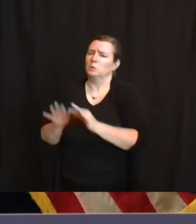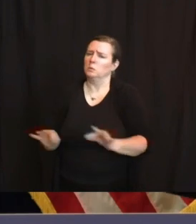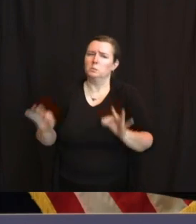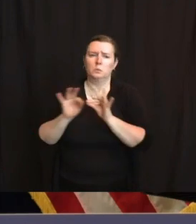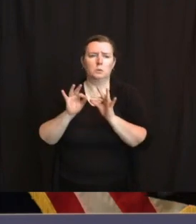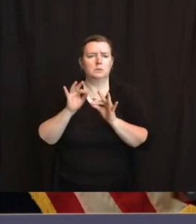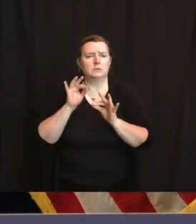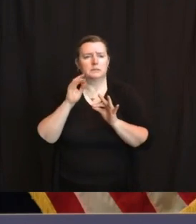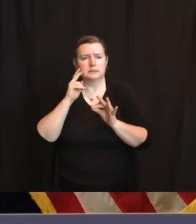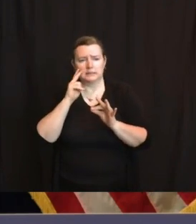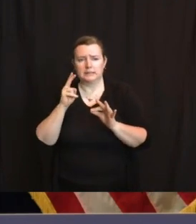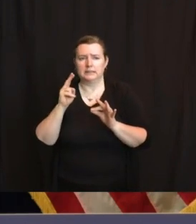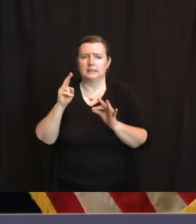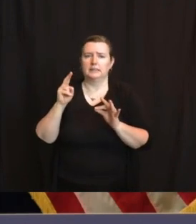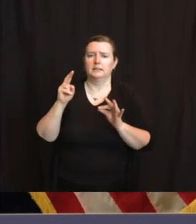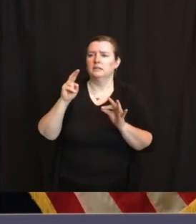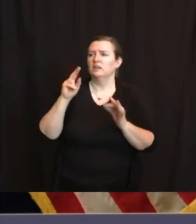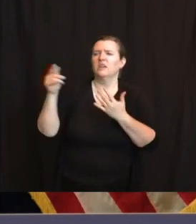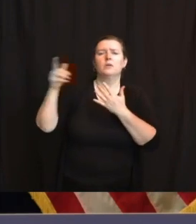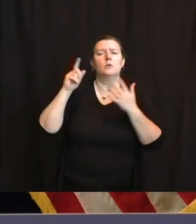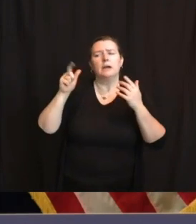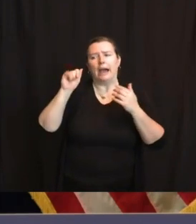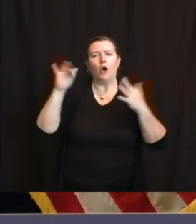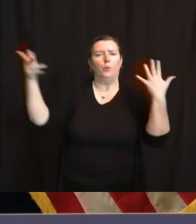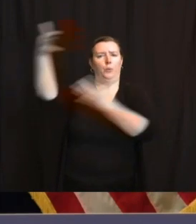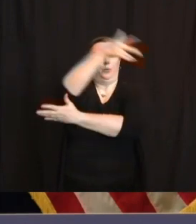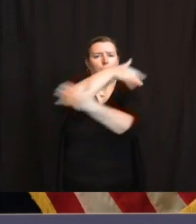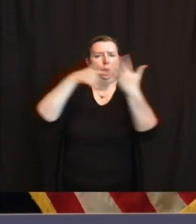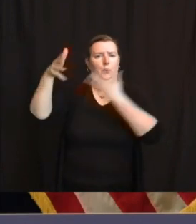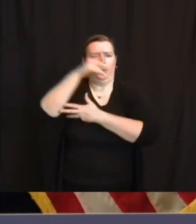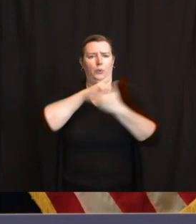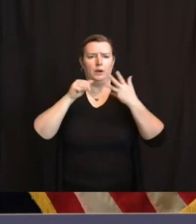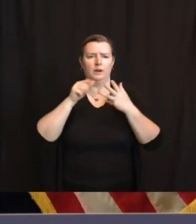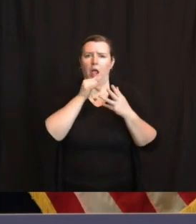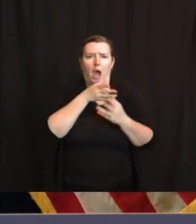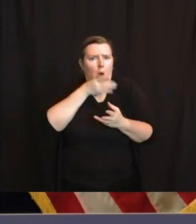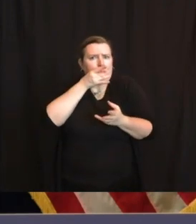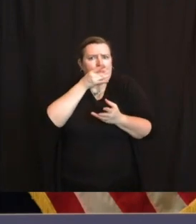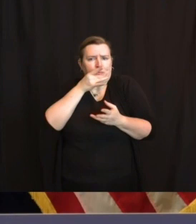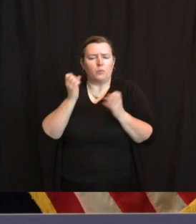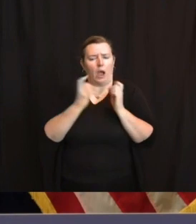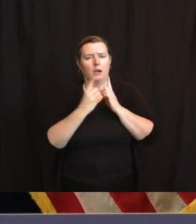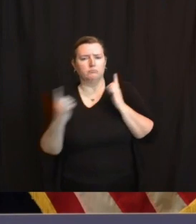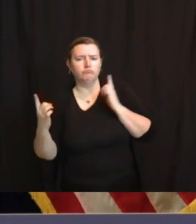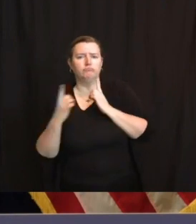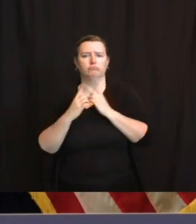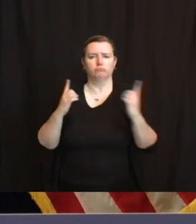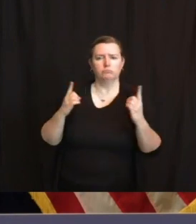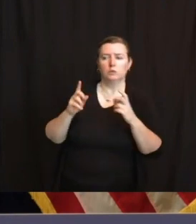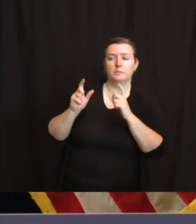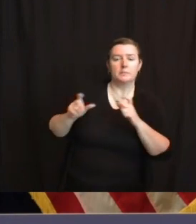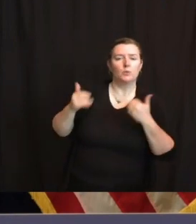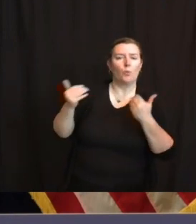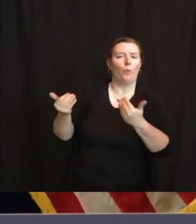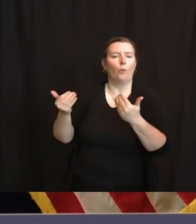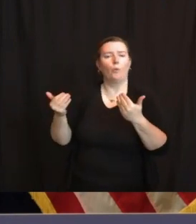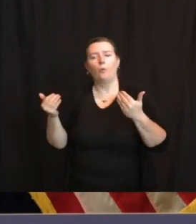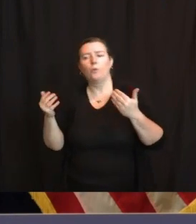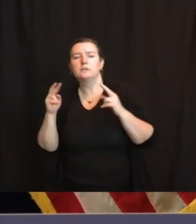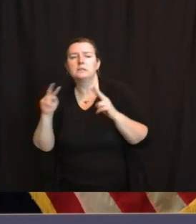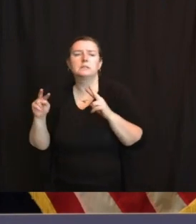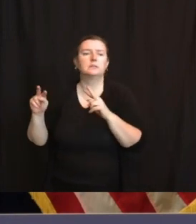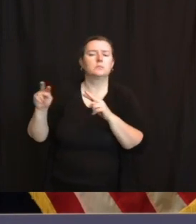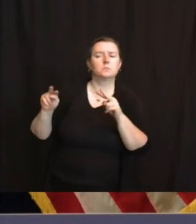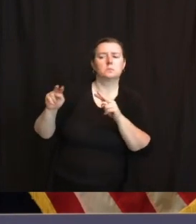can social distance, we can manage capacity. So that's the sort of mindset that, just to give you a little bit of a sense of